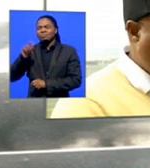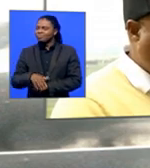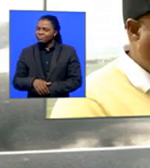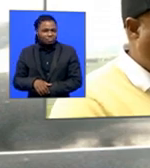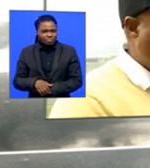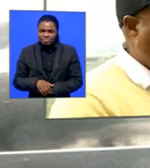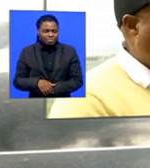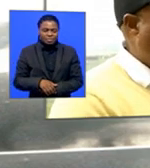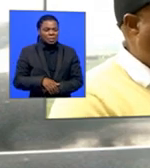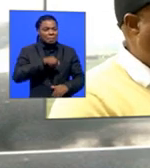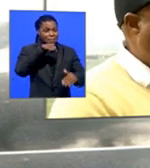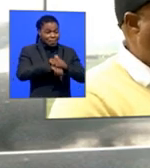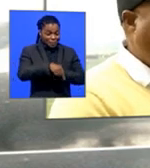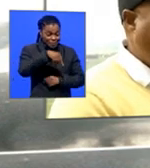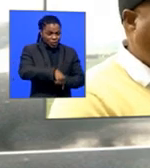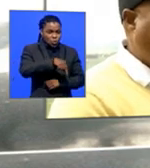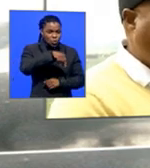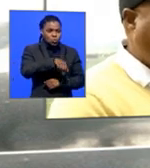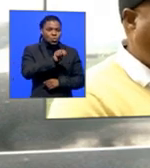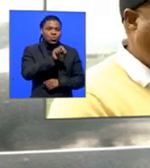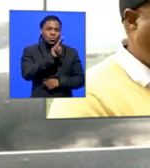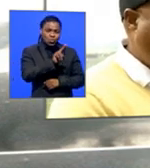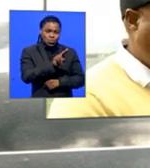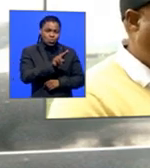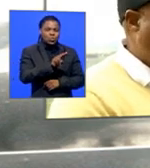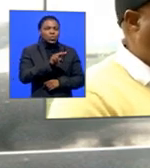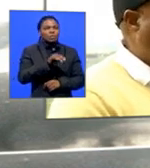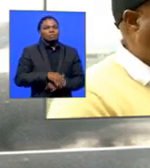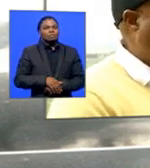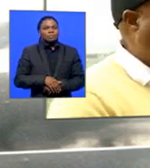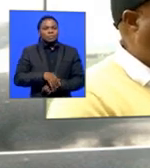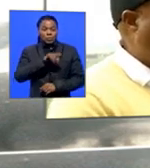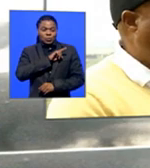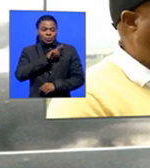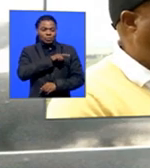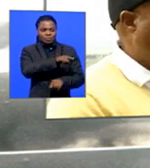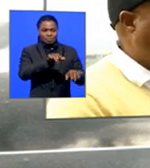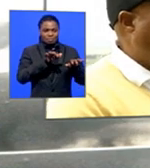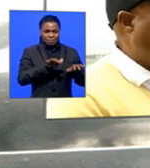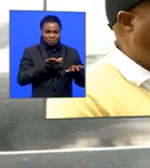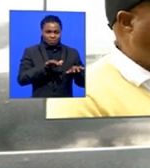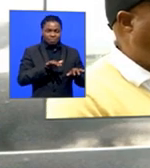ilapha eQunu. Abantu balapha banelunda ngaye, and